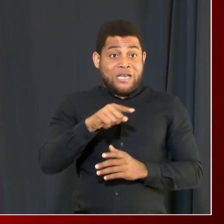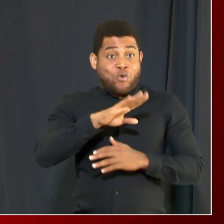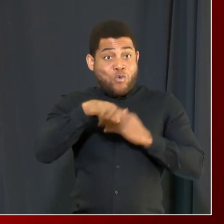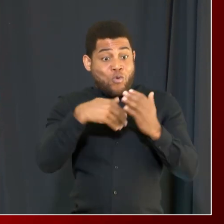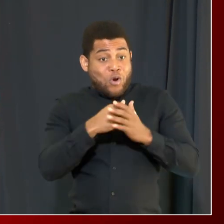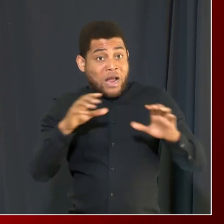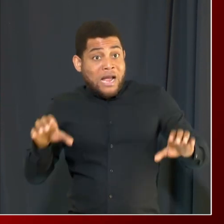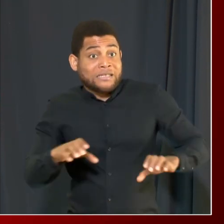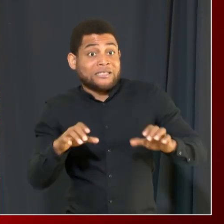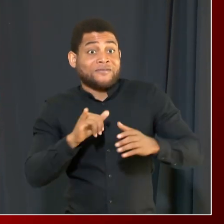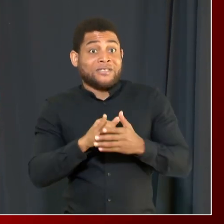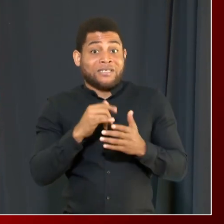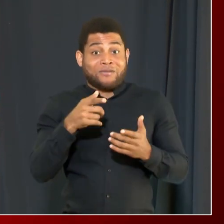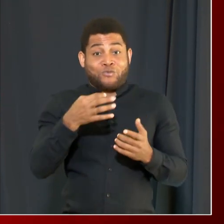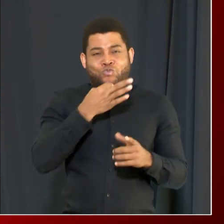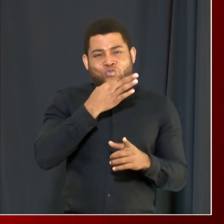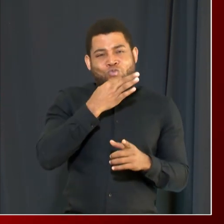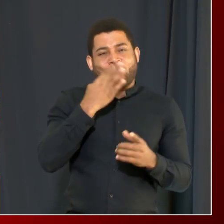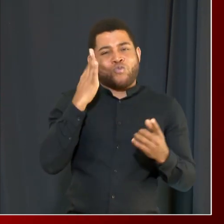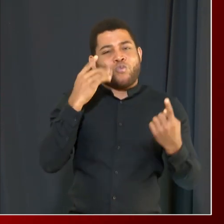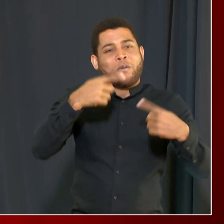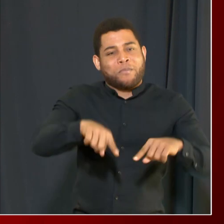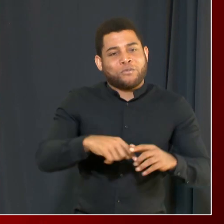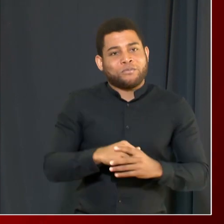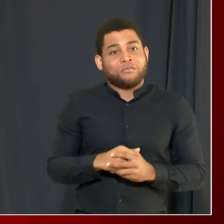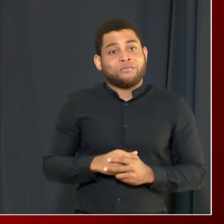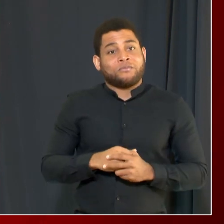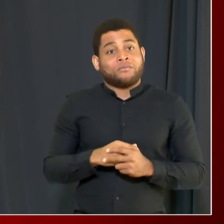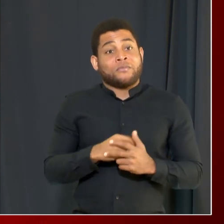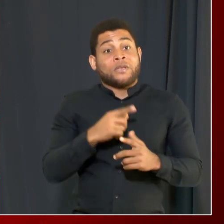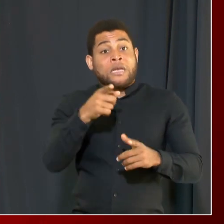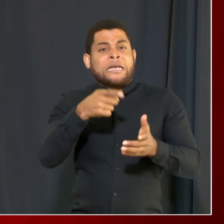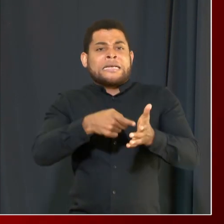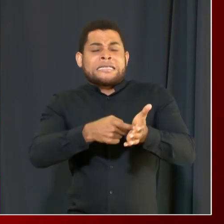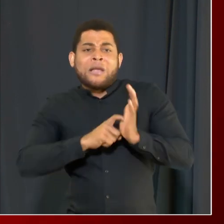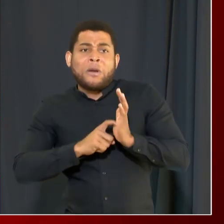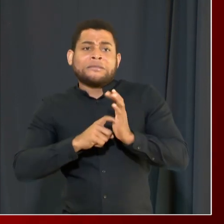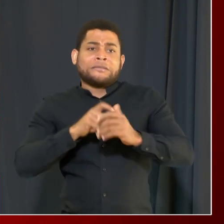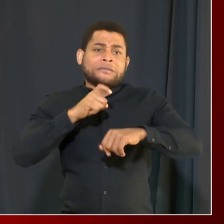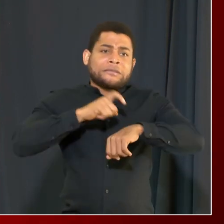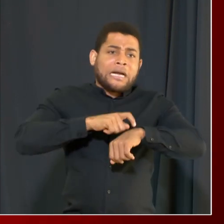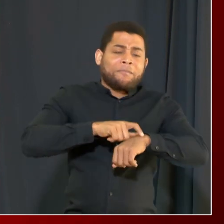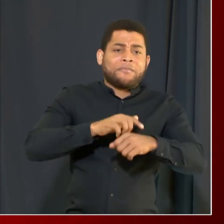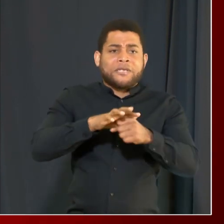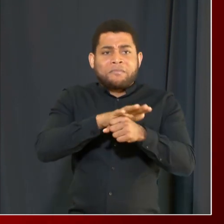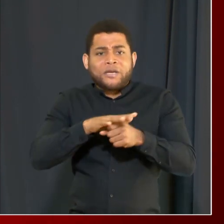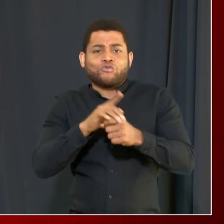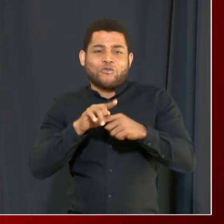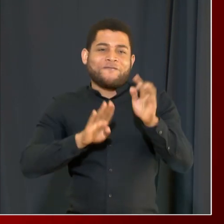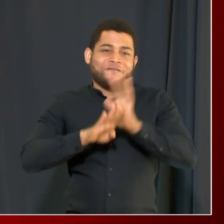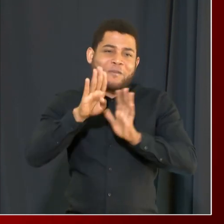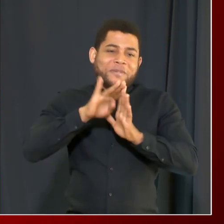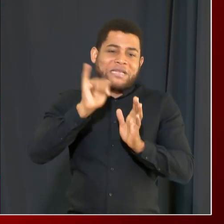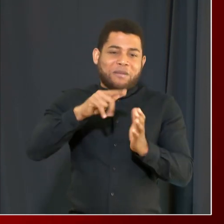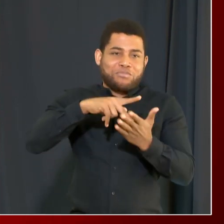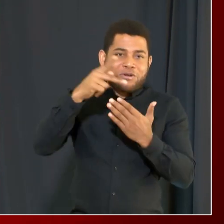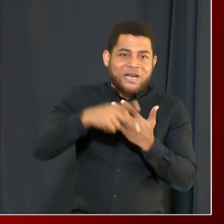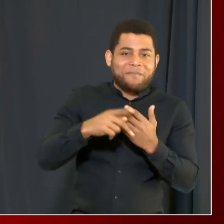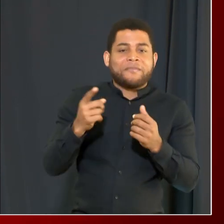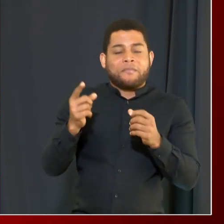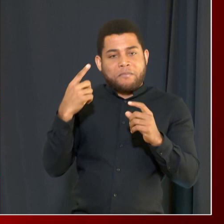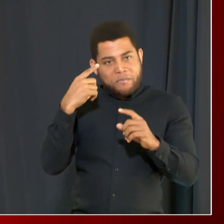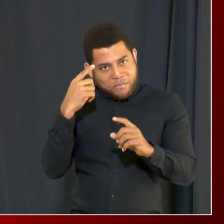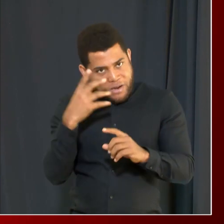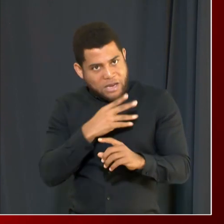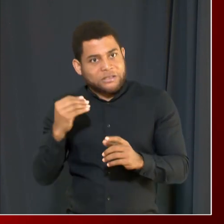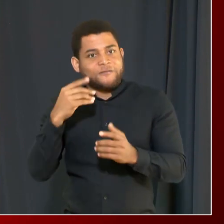some immediately, some requiring the time and space of developing programs and funding programs over the course of the school year.